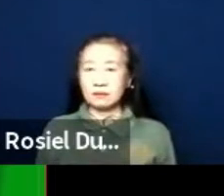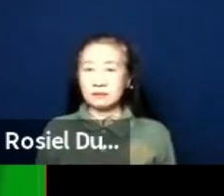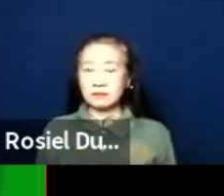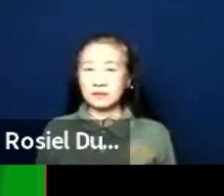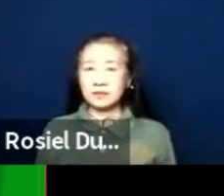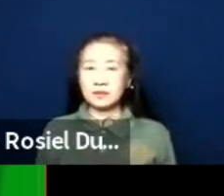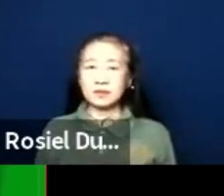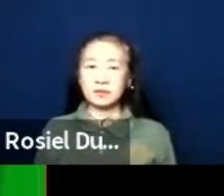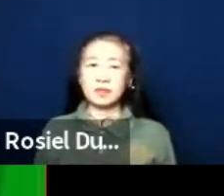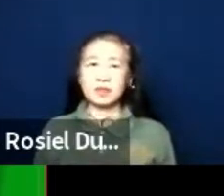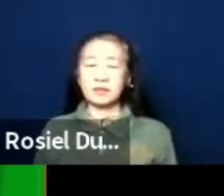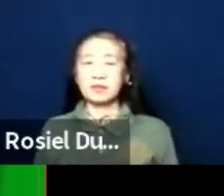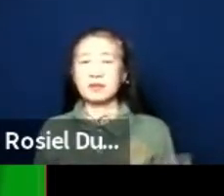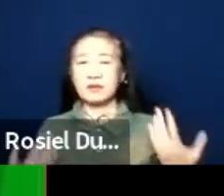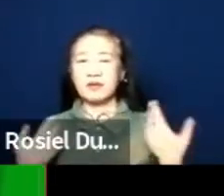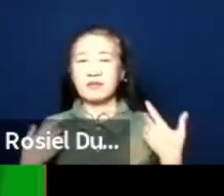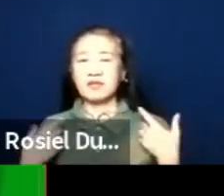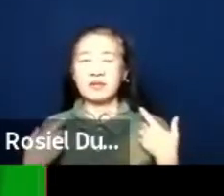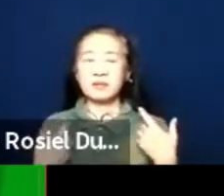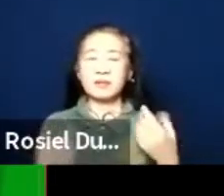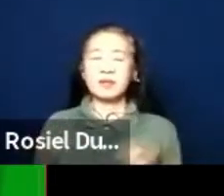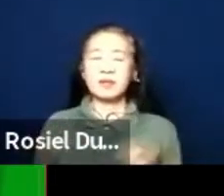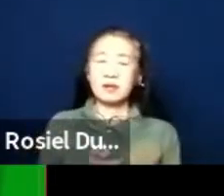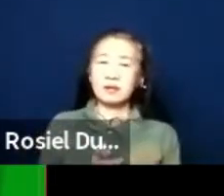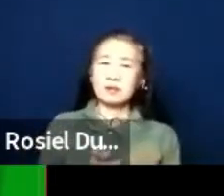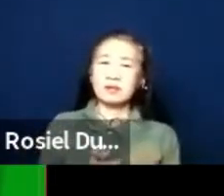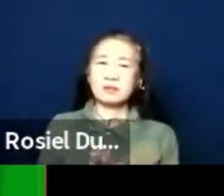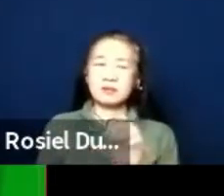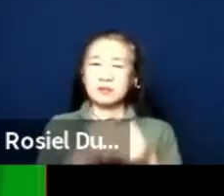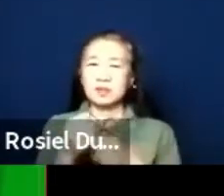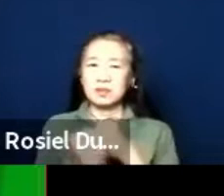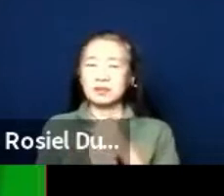caught in an accident and he suffered a